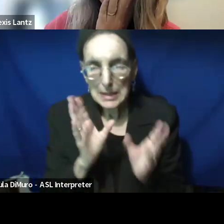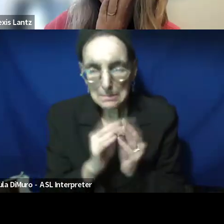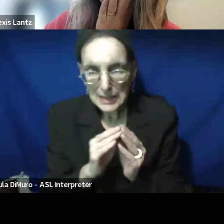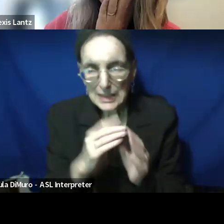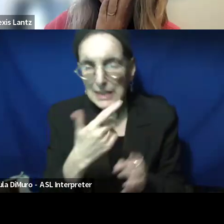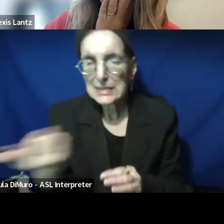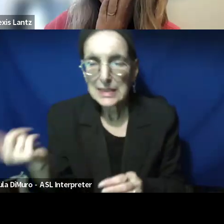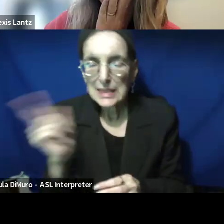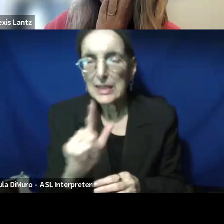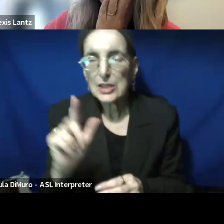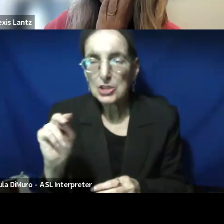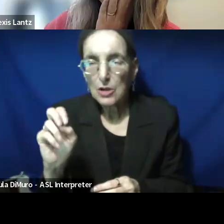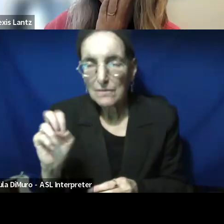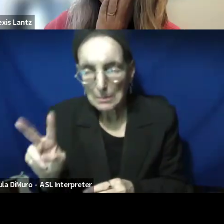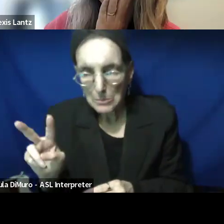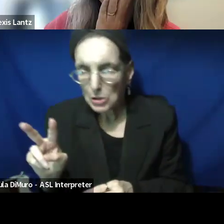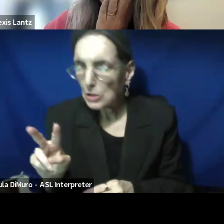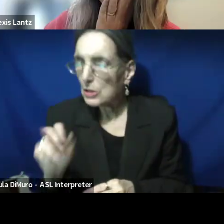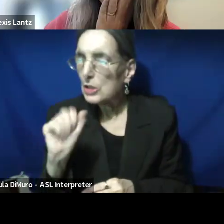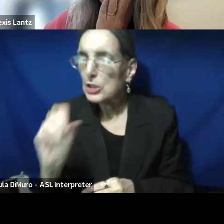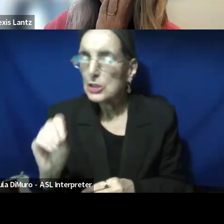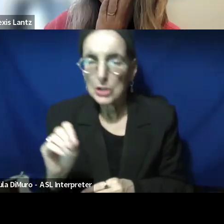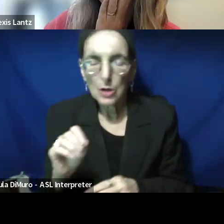so keep an eye out for that.